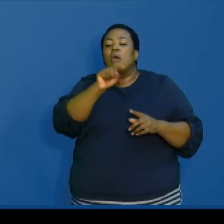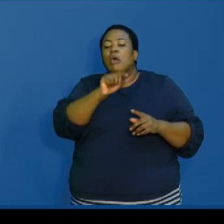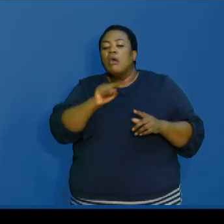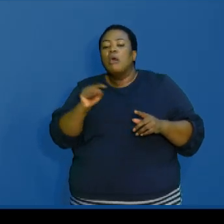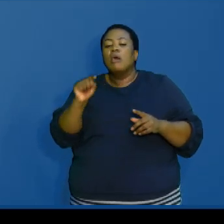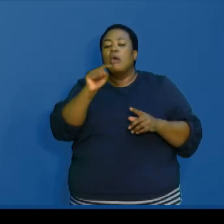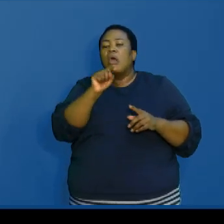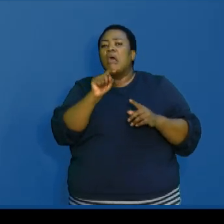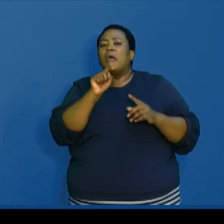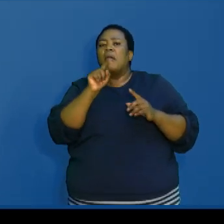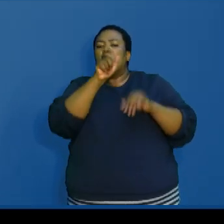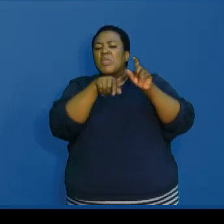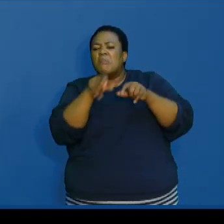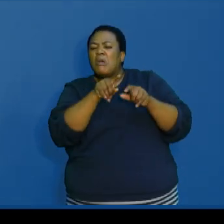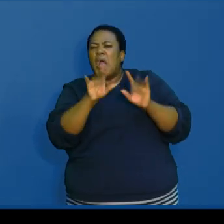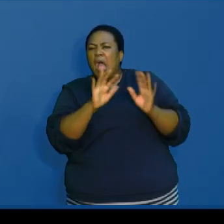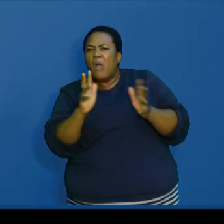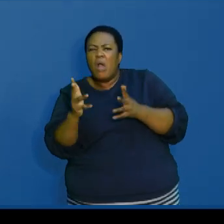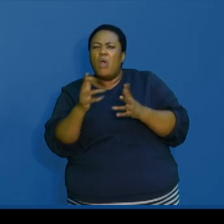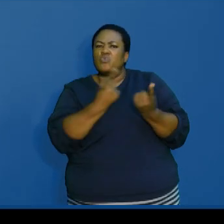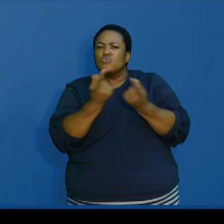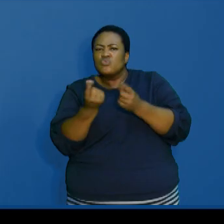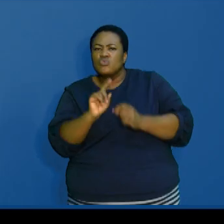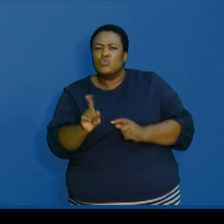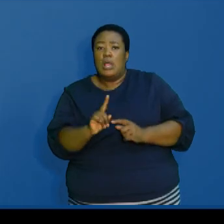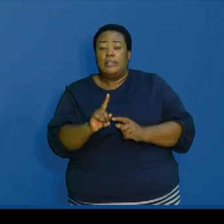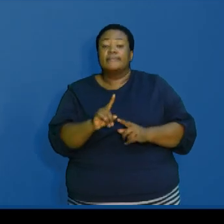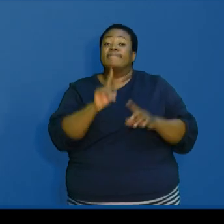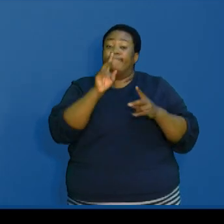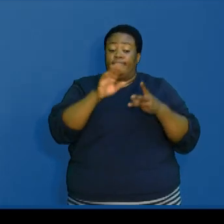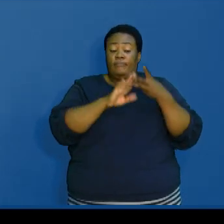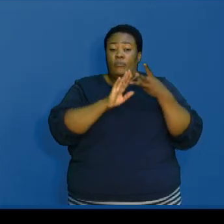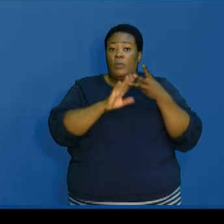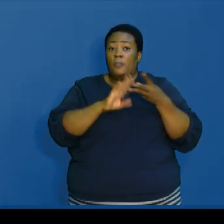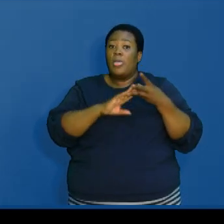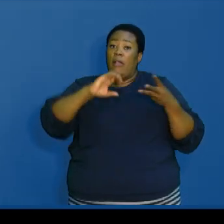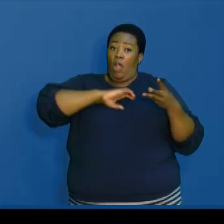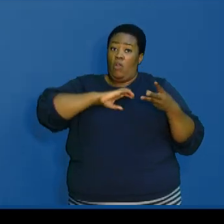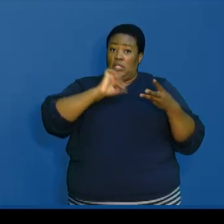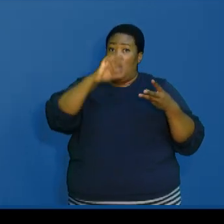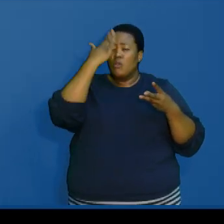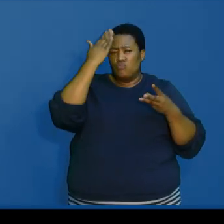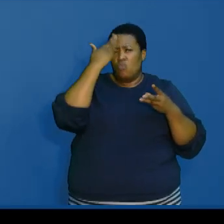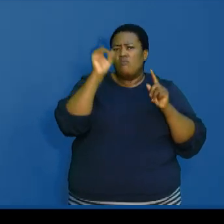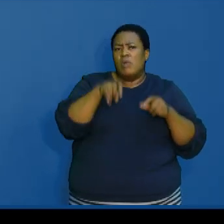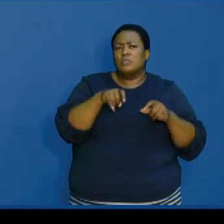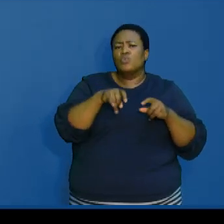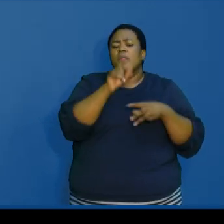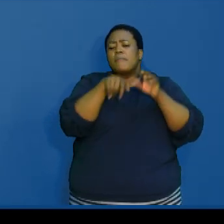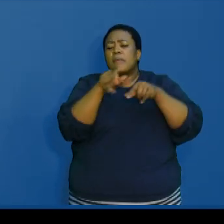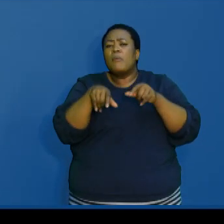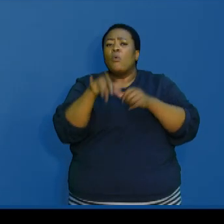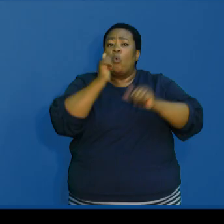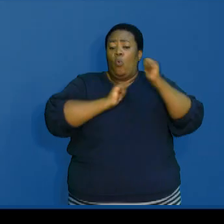is in the story. Know your characters, and it's quite important, learners, that you do not mix